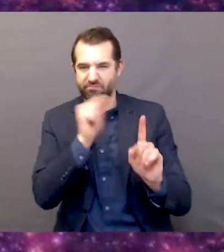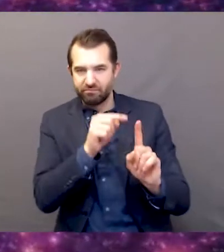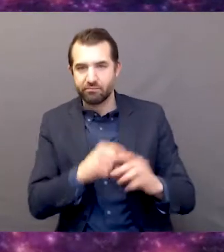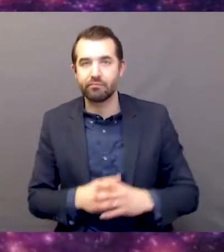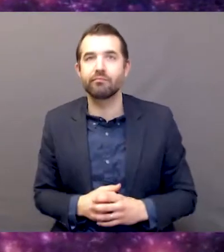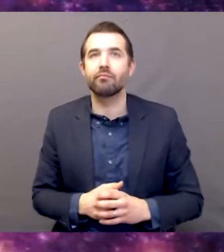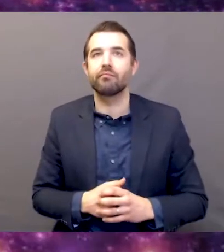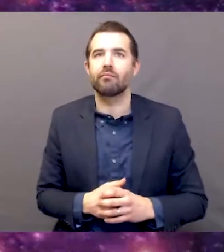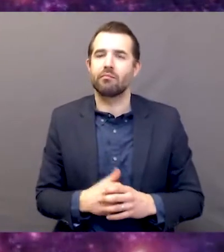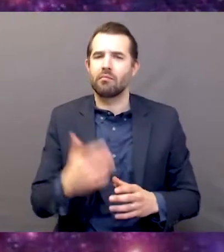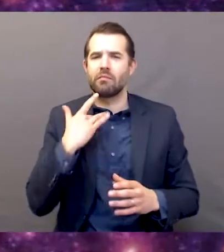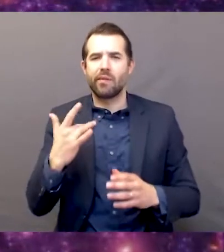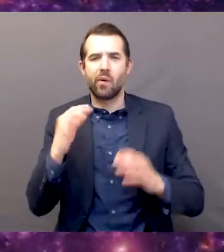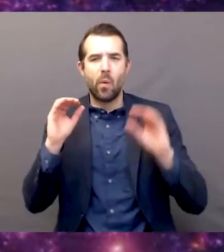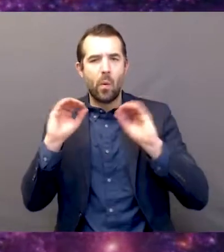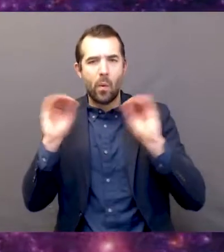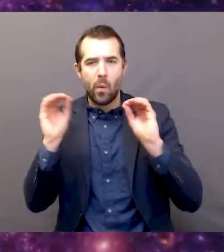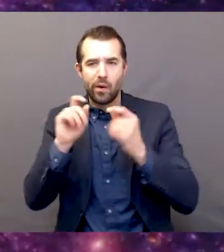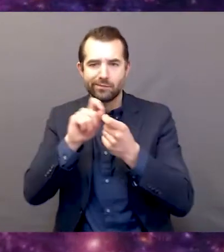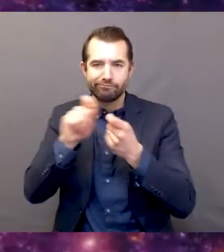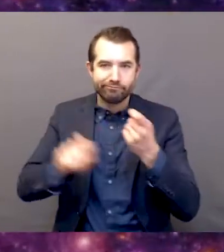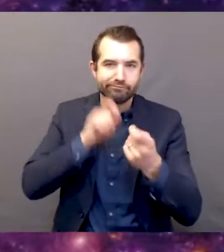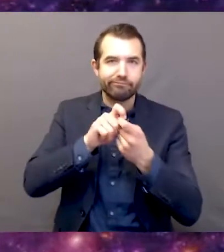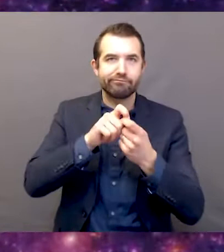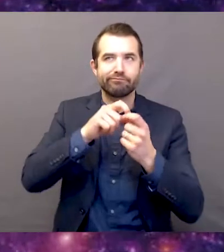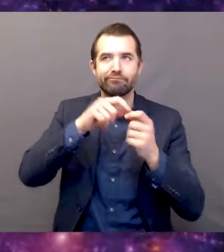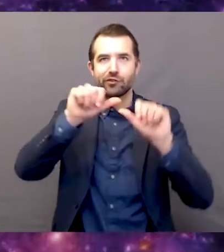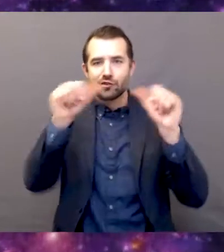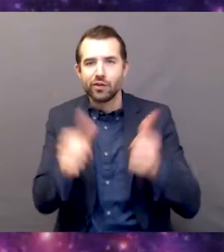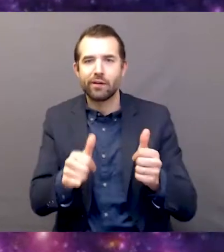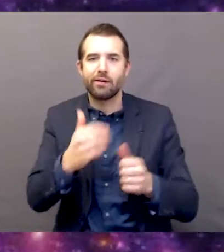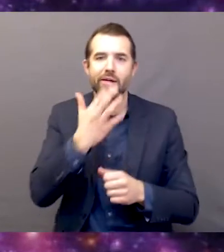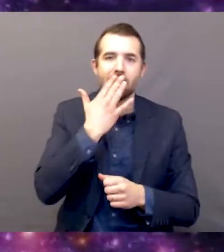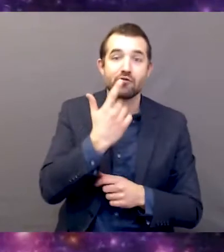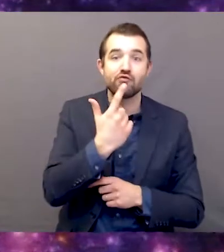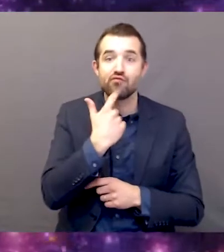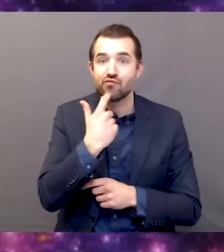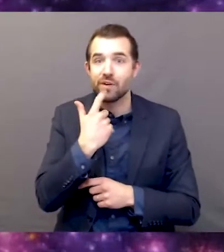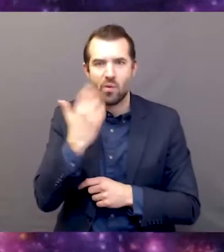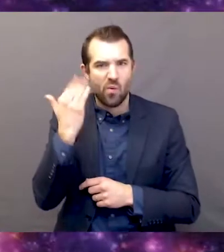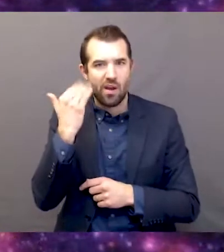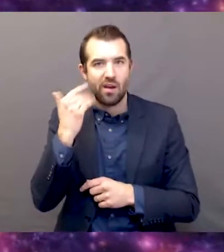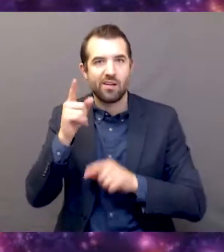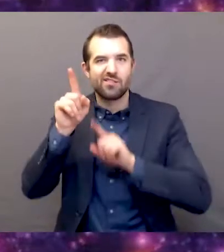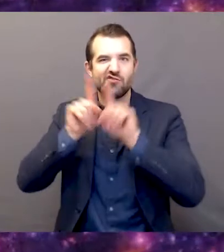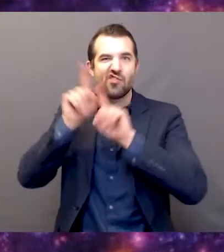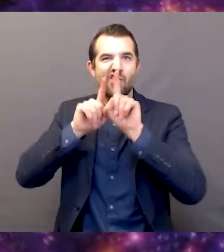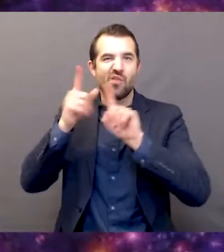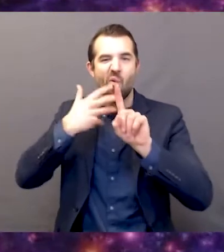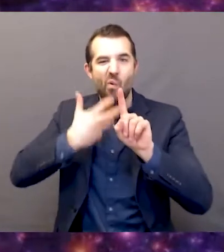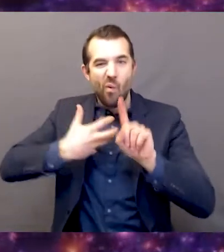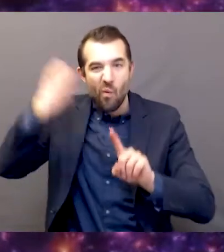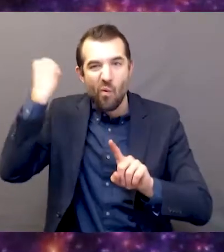These galaxies are generally featureless. They're reddish in color. The stars are older, and they're referred to